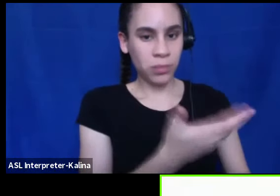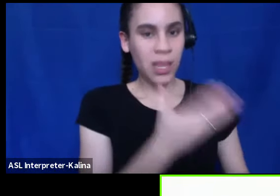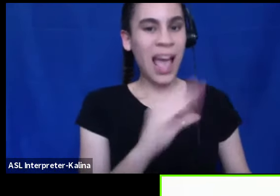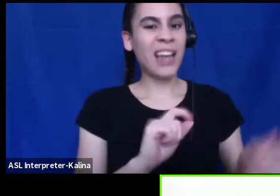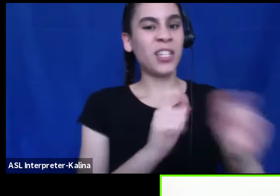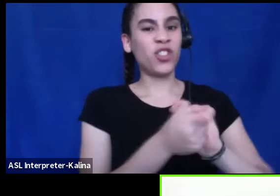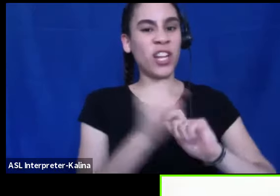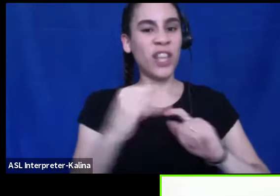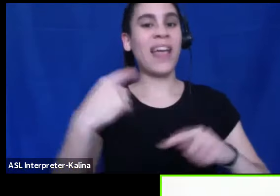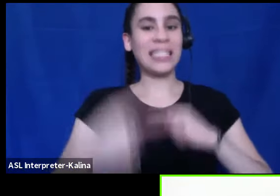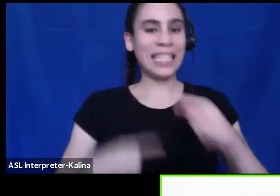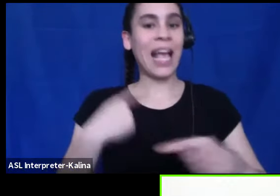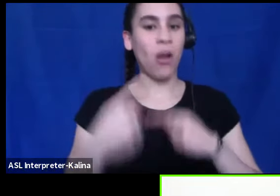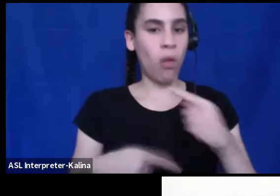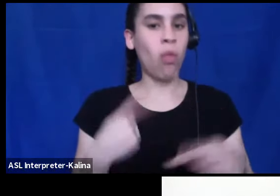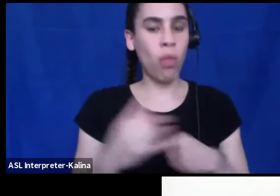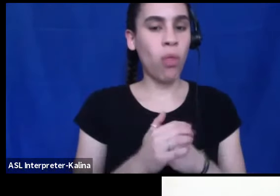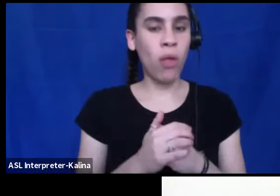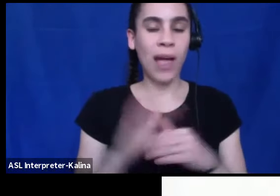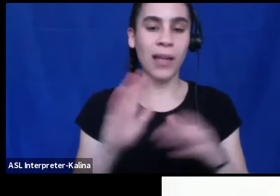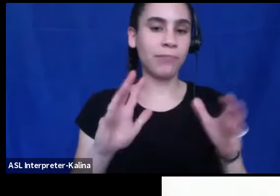cycle and disrupt that cycle.